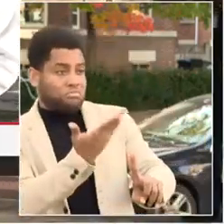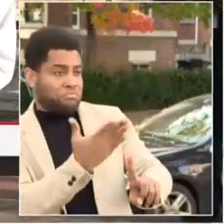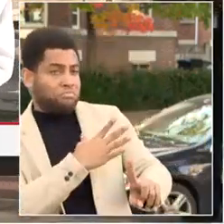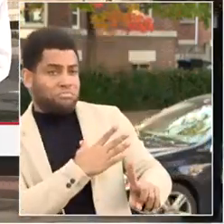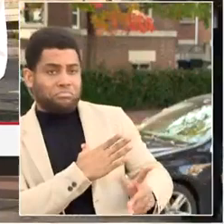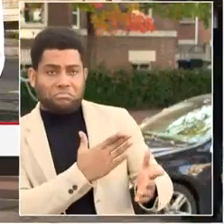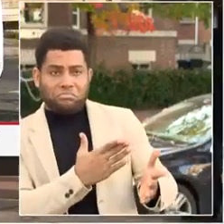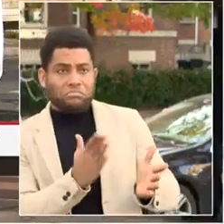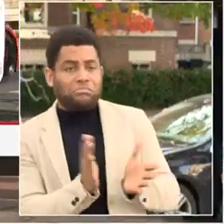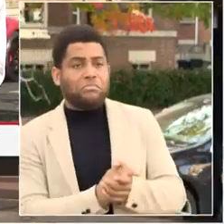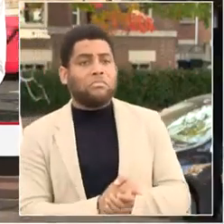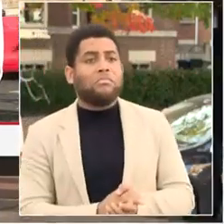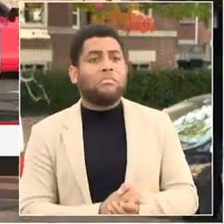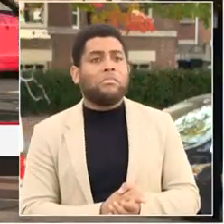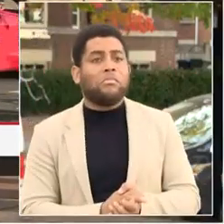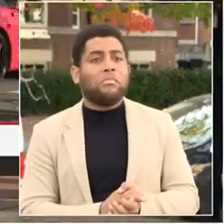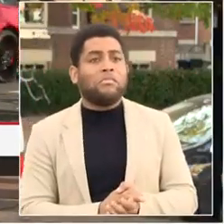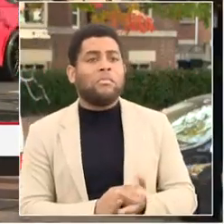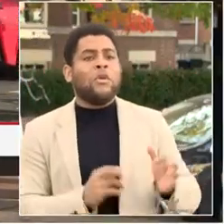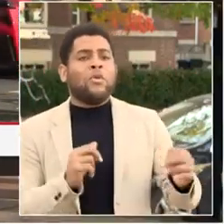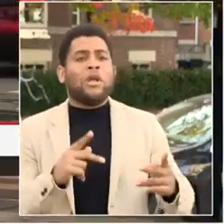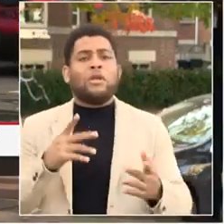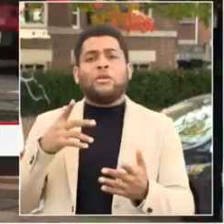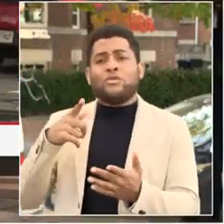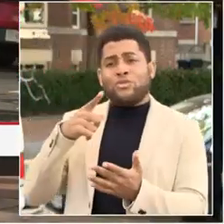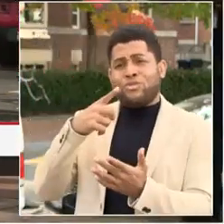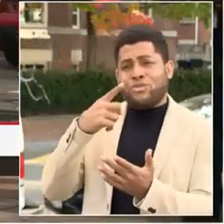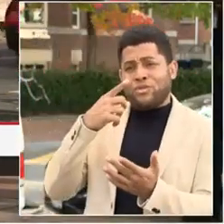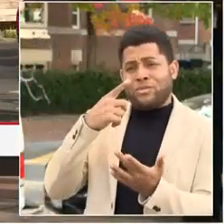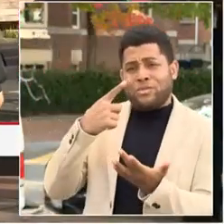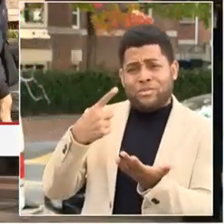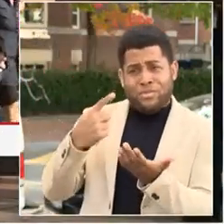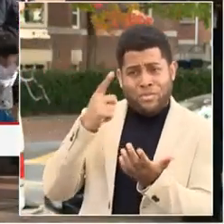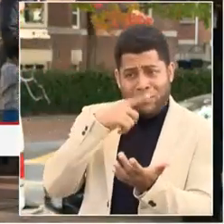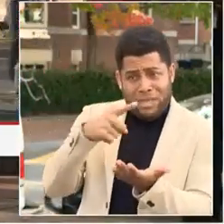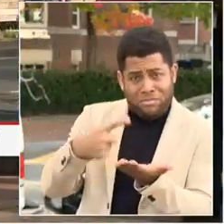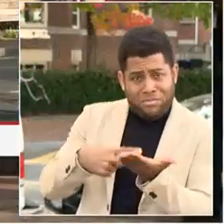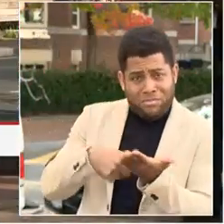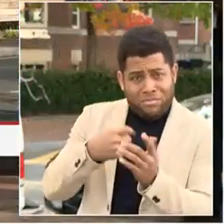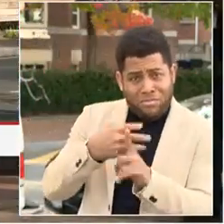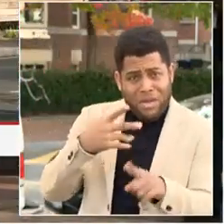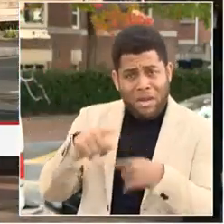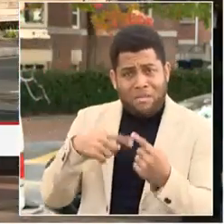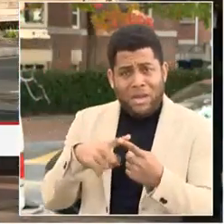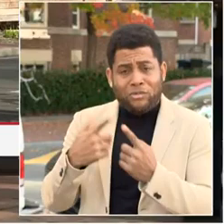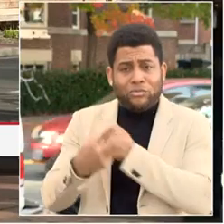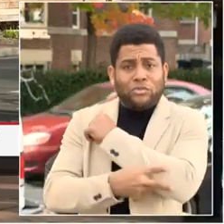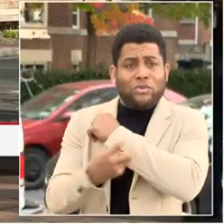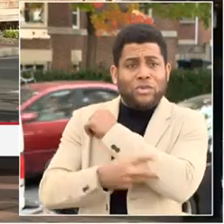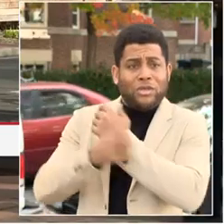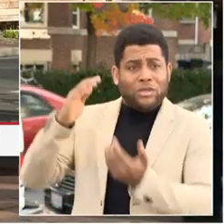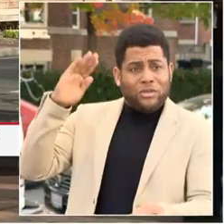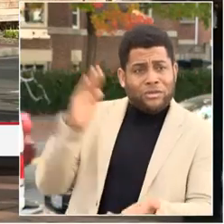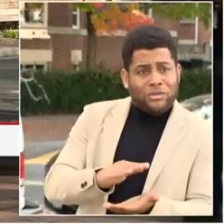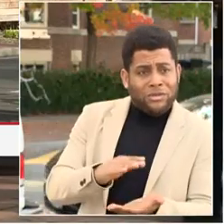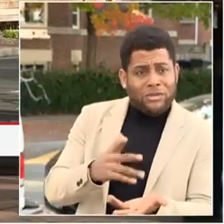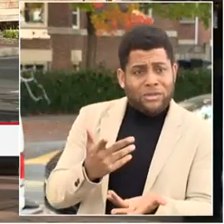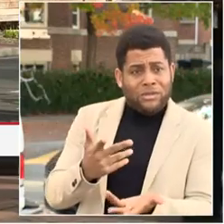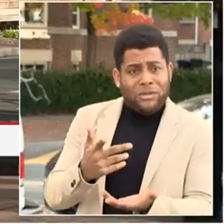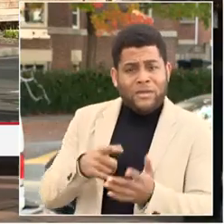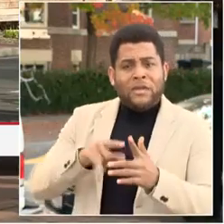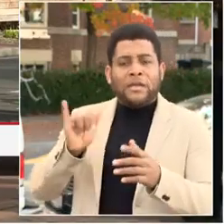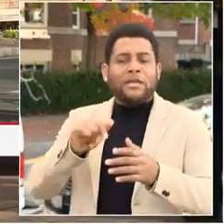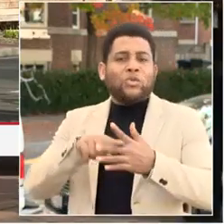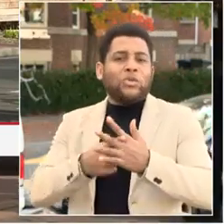Your robbery suppression initiative and how it's bringing down robberies in the target areas, but robberies overall citywide have gone up in the time you've